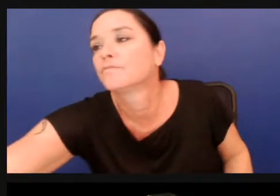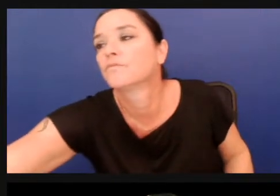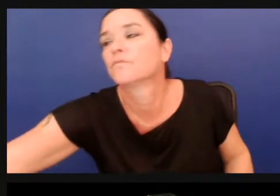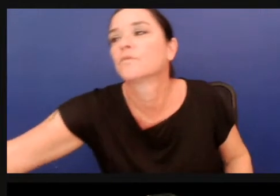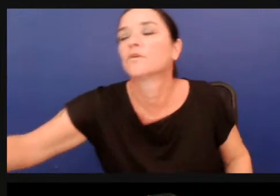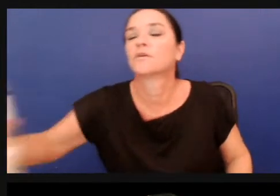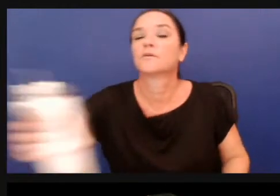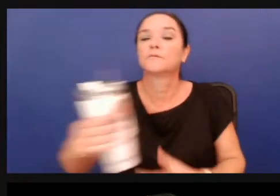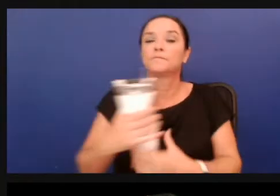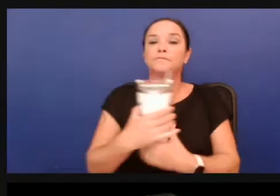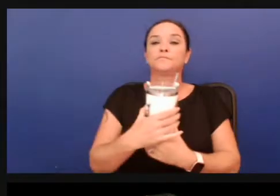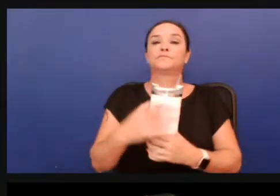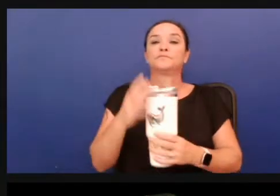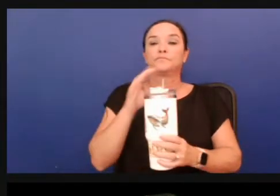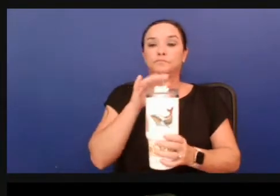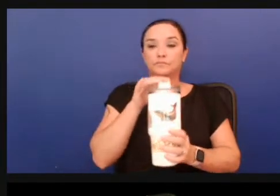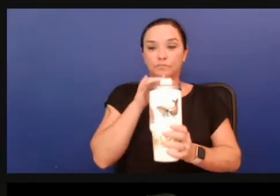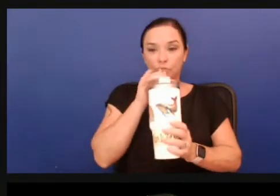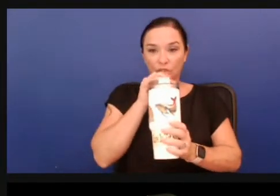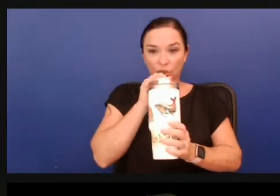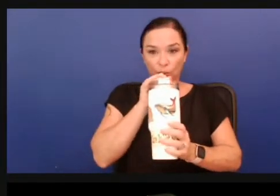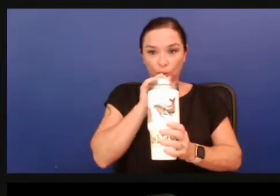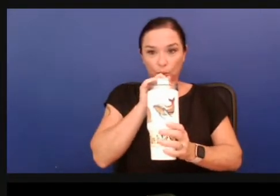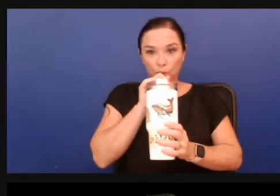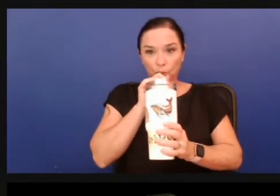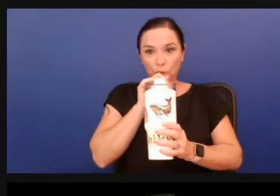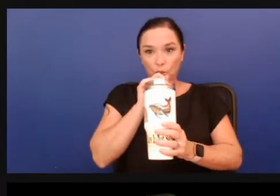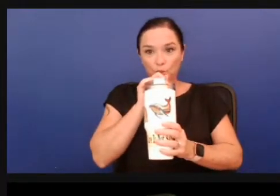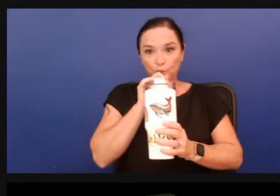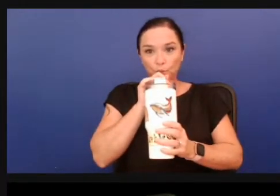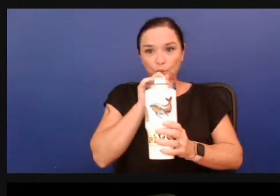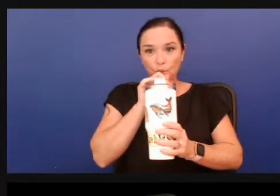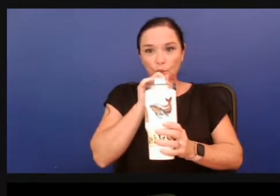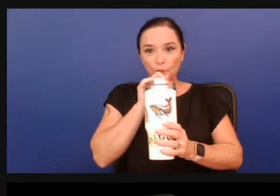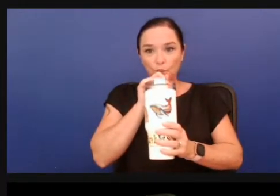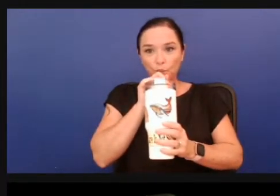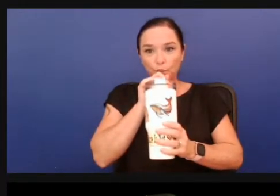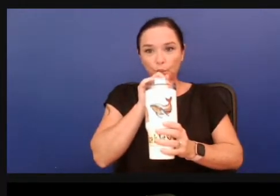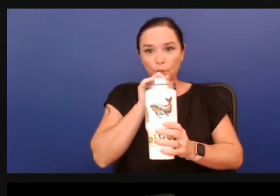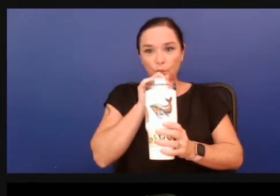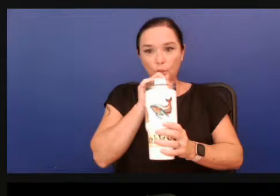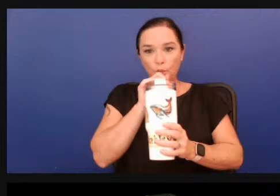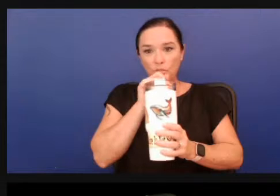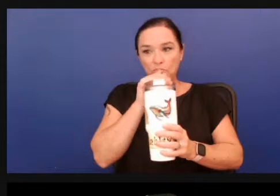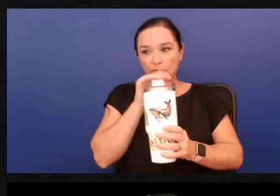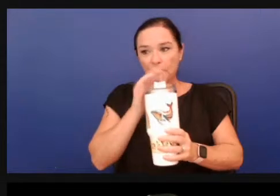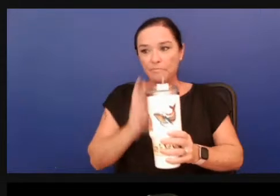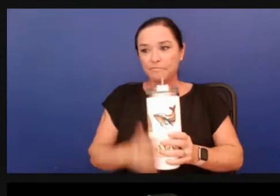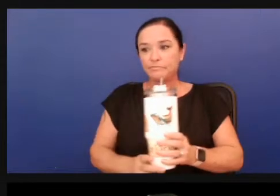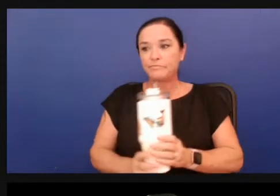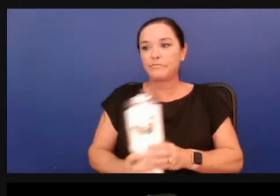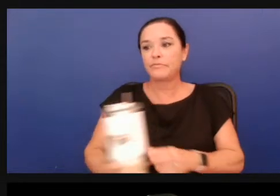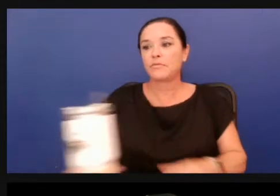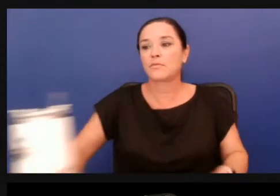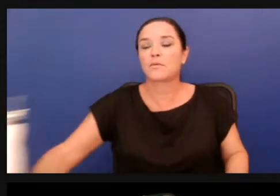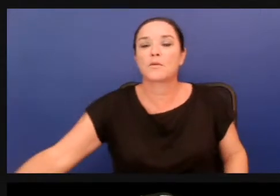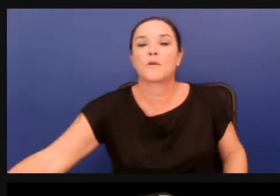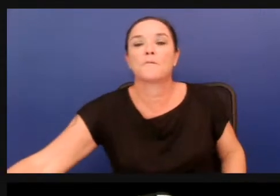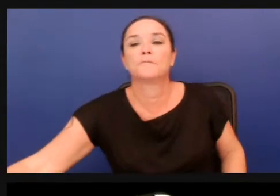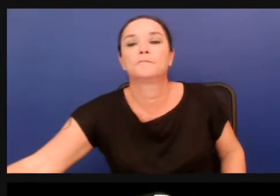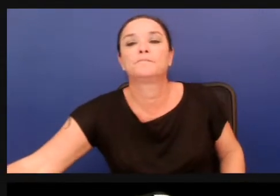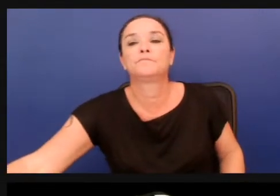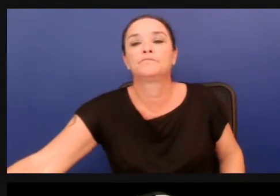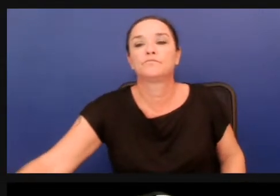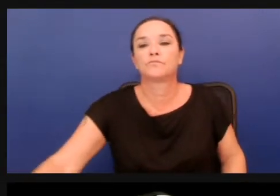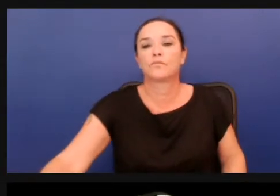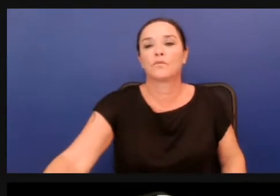tilt meters and we showed something, I mean, it's something like this one, for those example. Offsets right there, yeah.